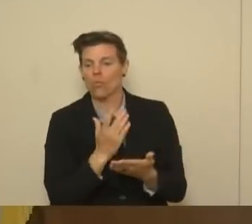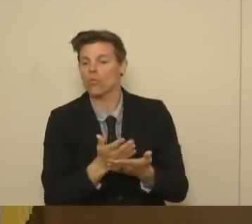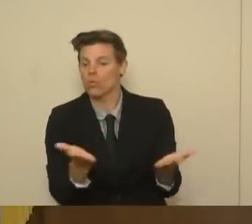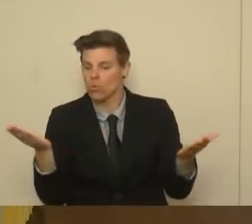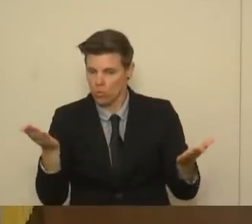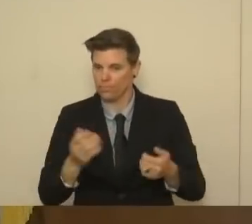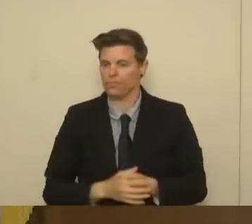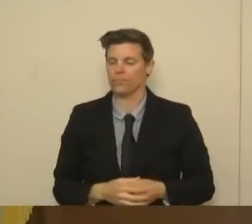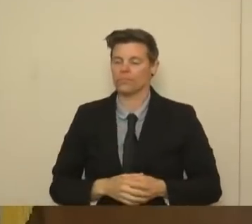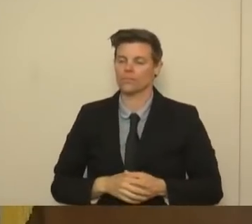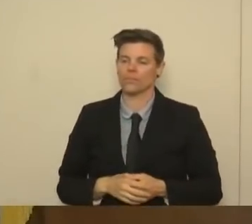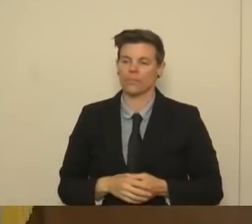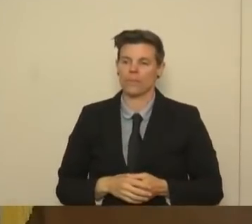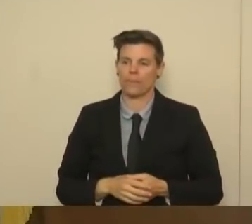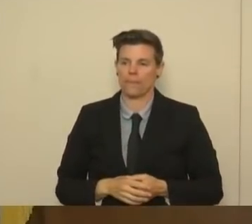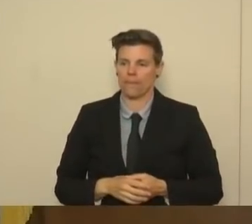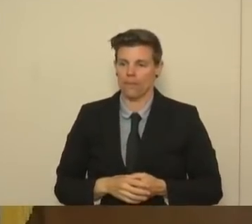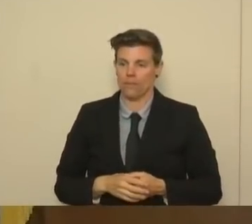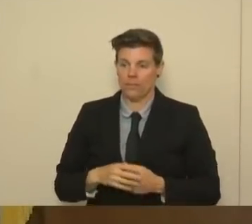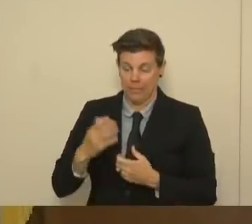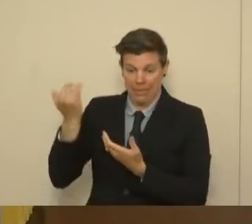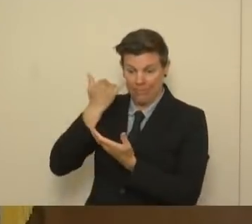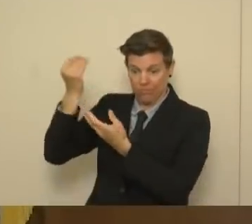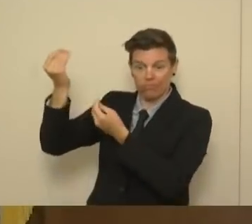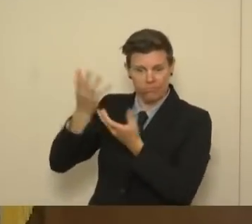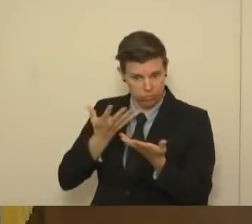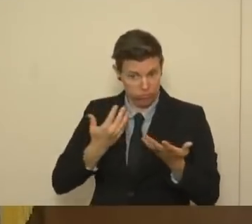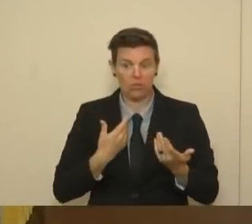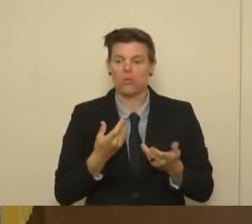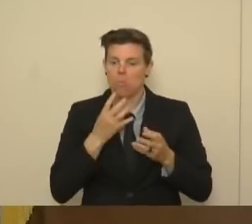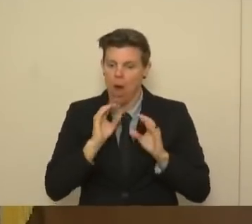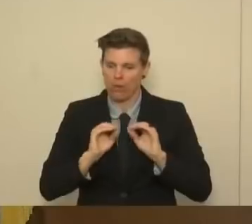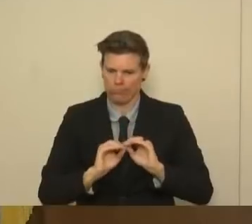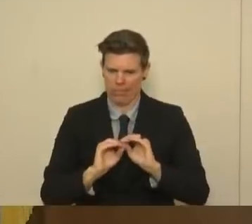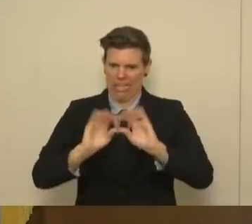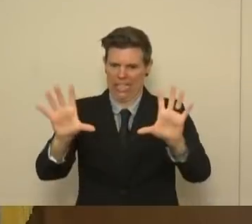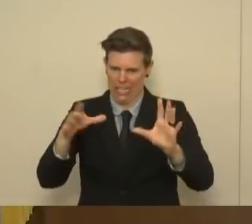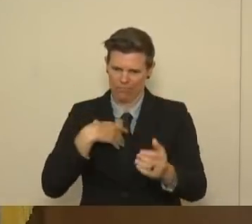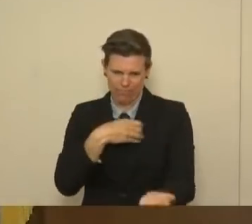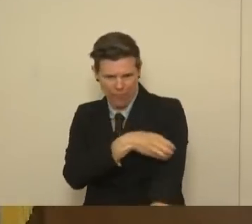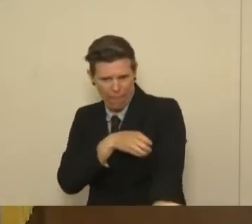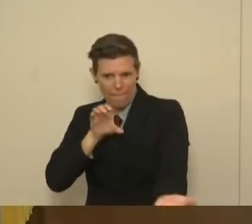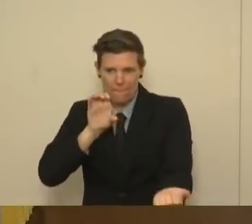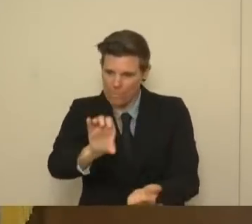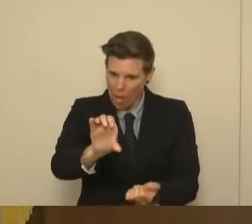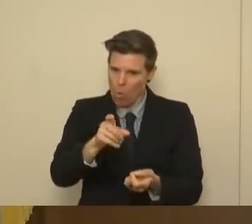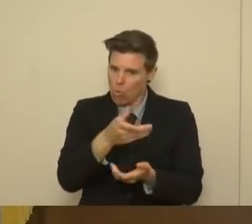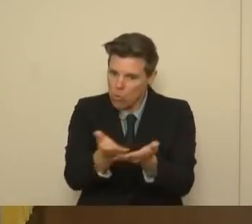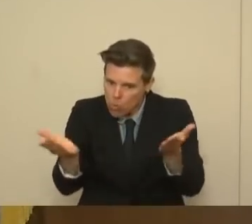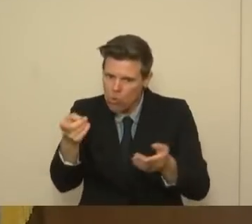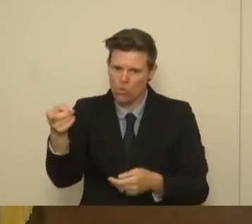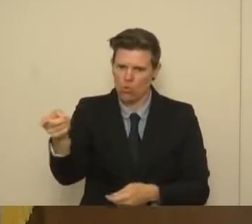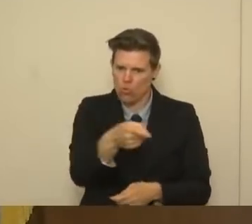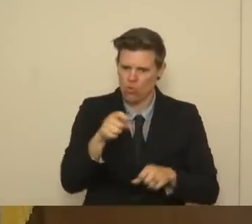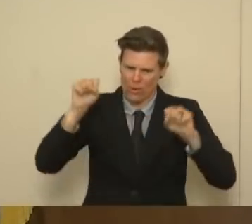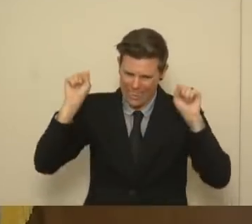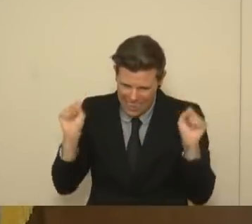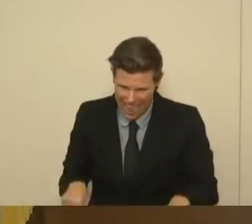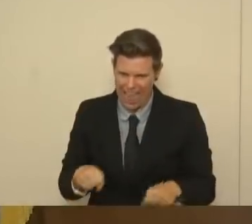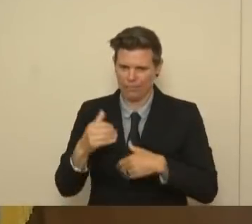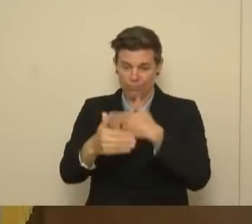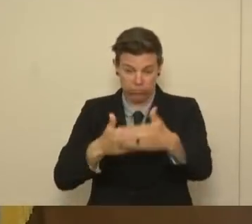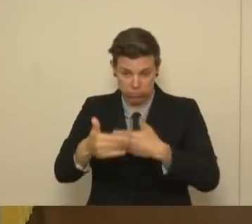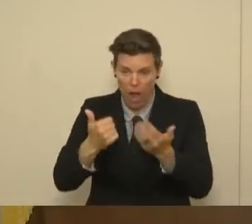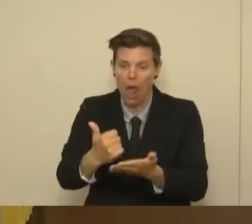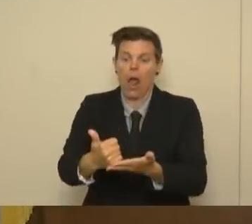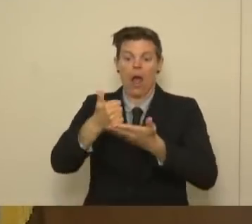us never get to the worst case scenario, which would be a 30+%. And everyone, that's an example, not the decision,